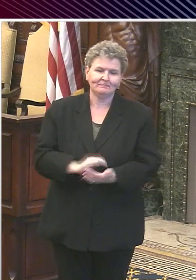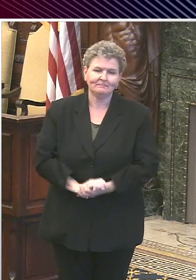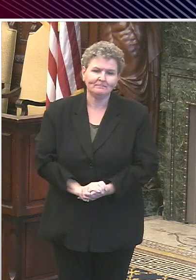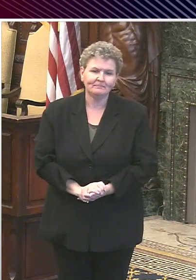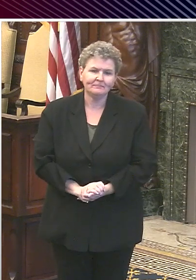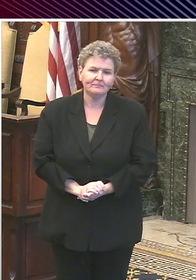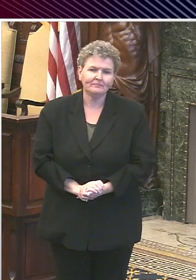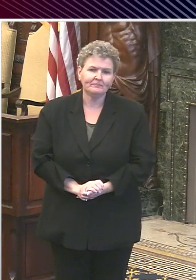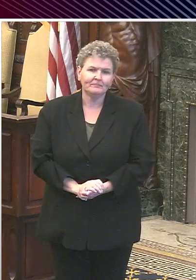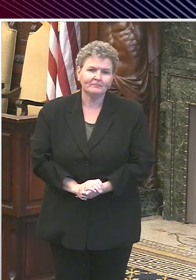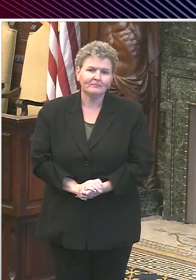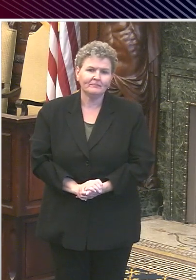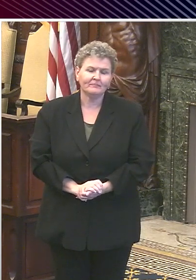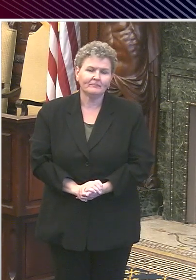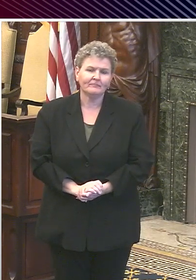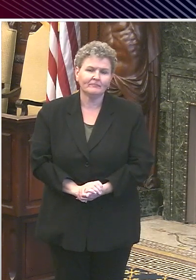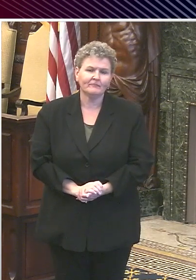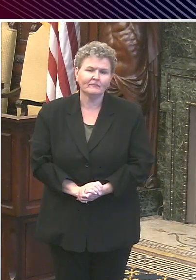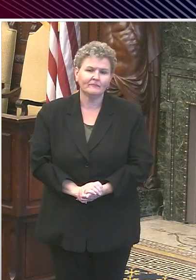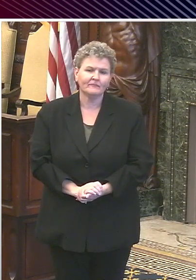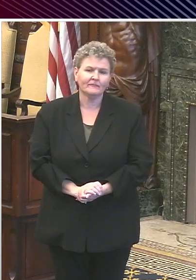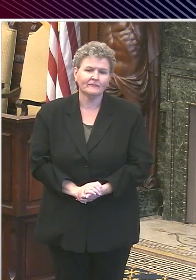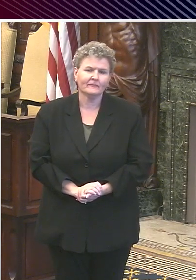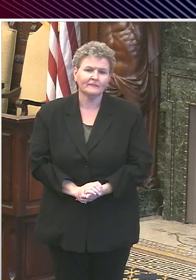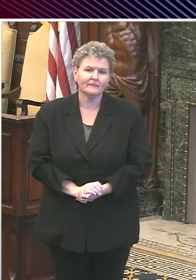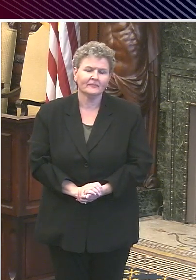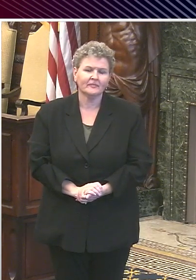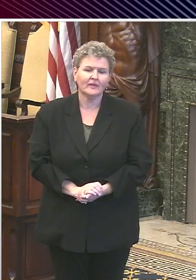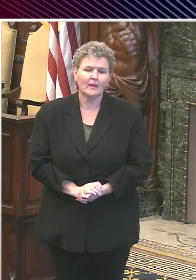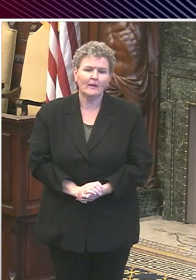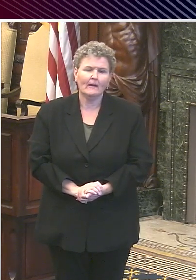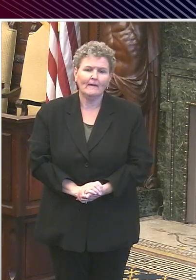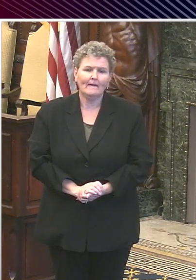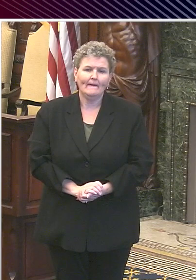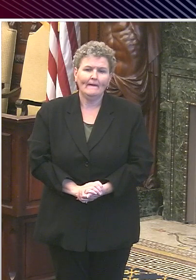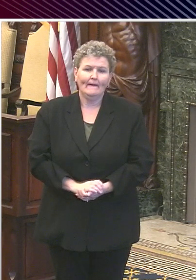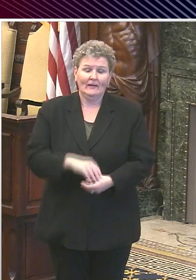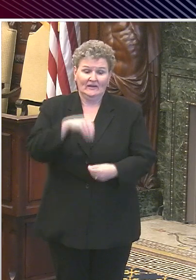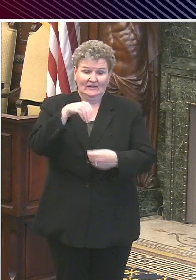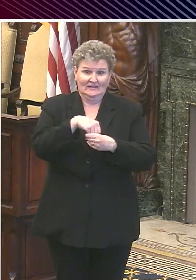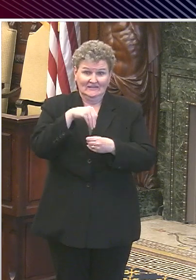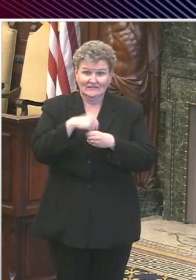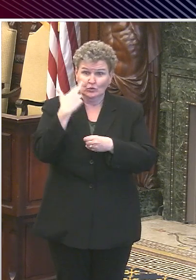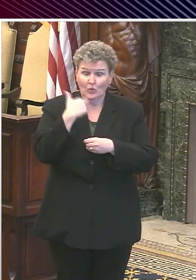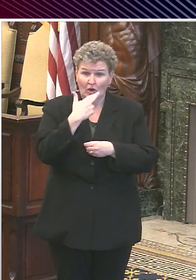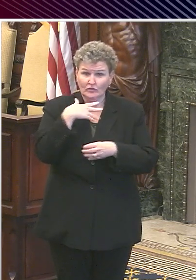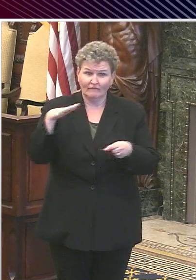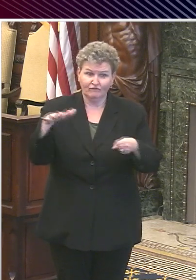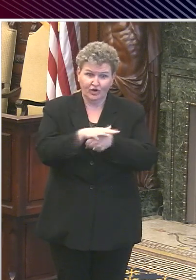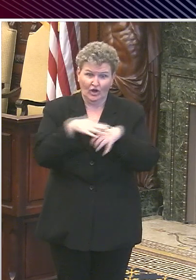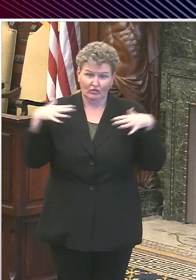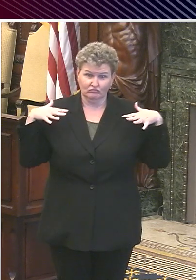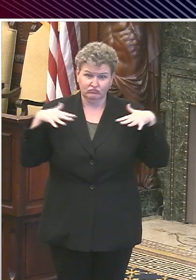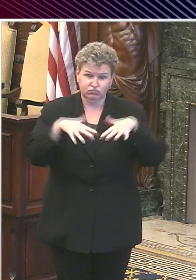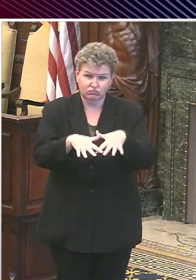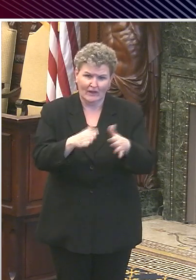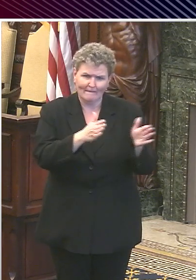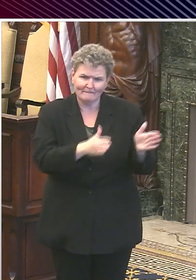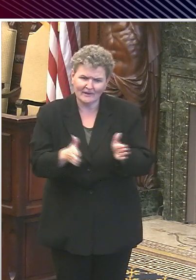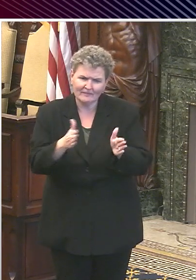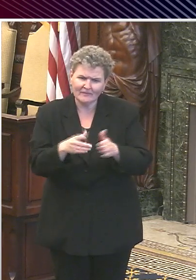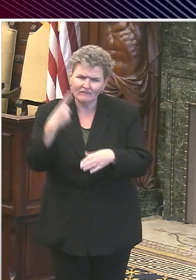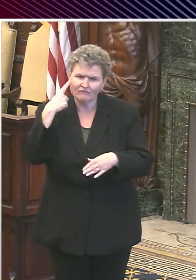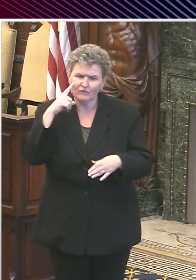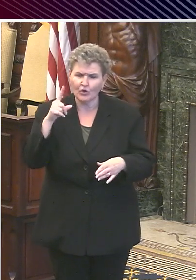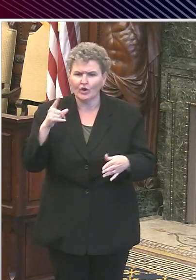and above what we normally do in terms of indoor dining, are there any plans to have, like,